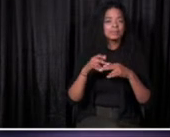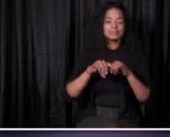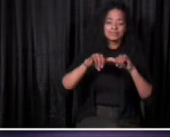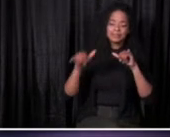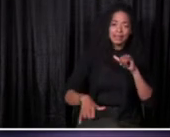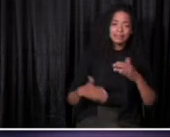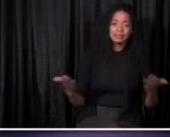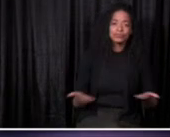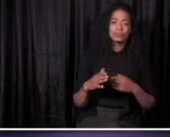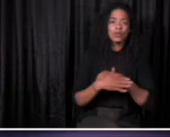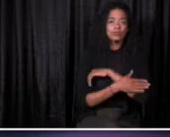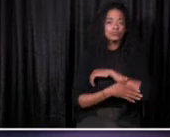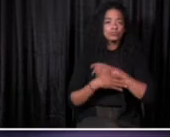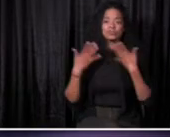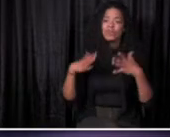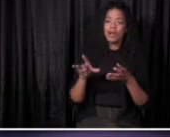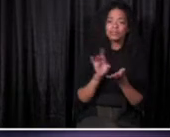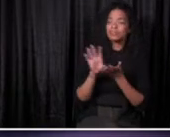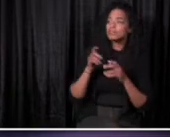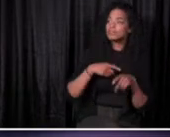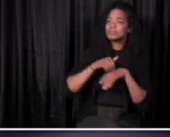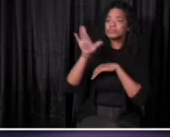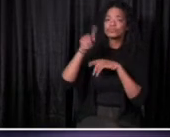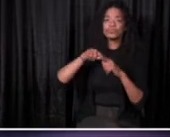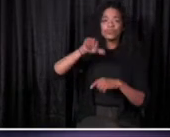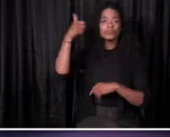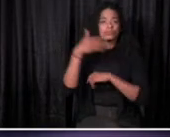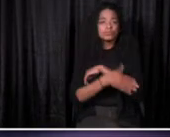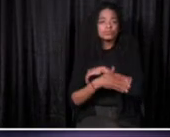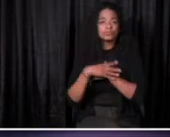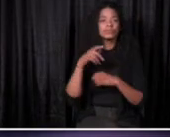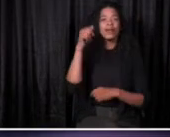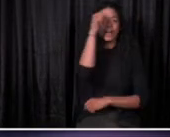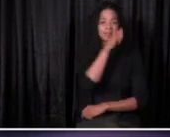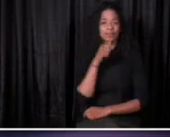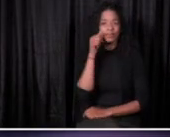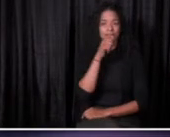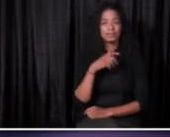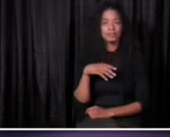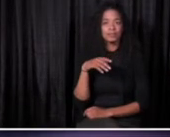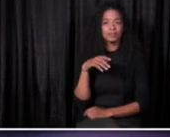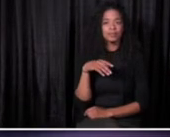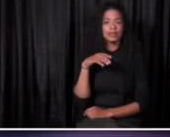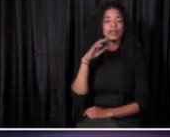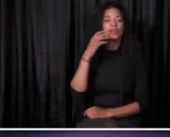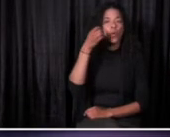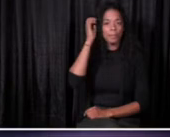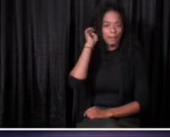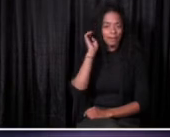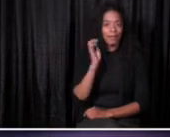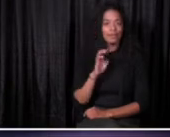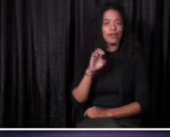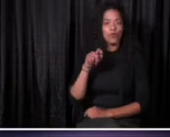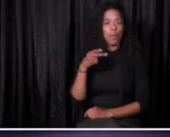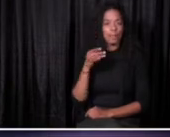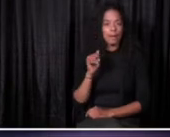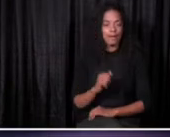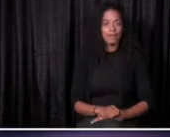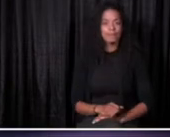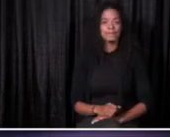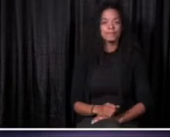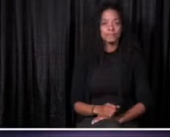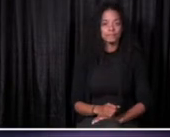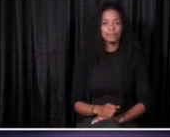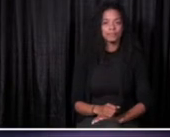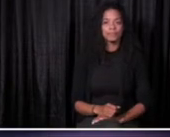native Ethiopia and become a U.S. citizen. I personally have written to